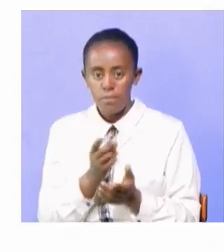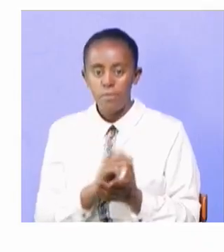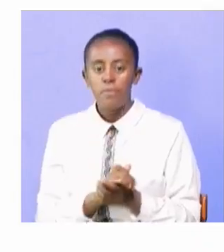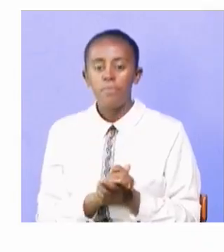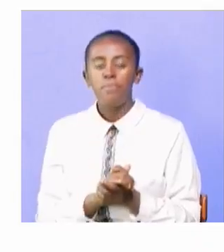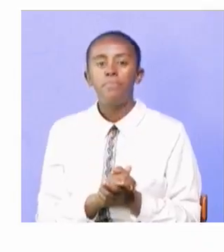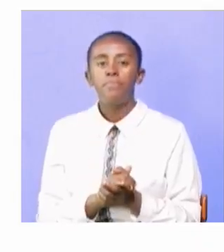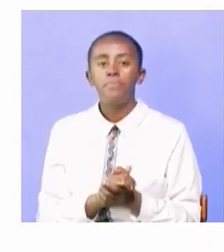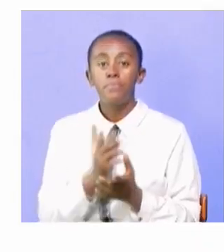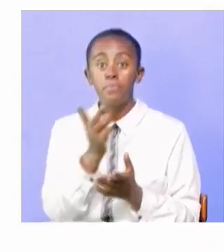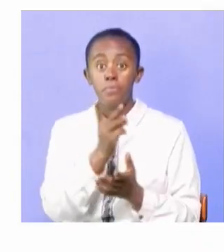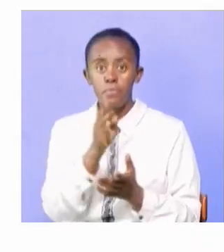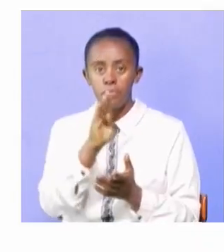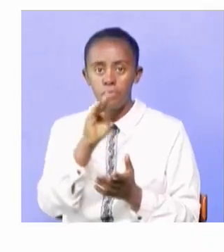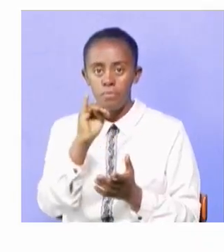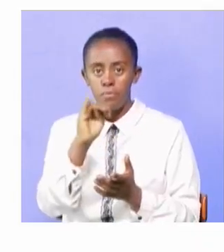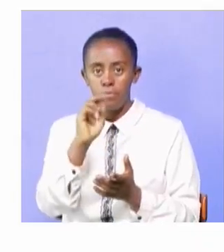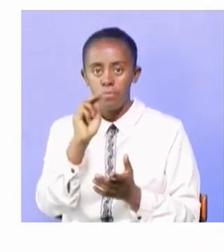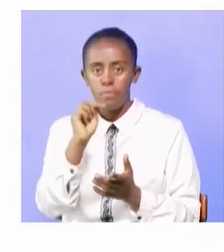Binary